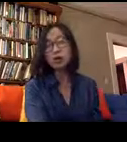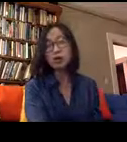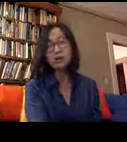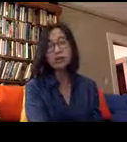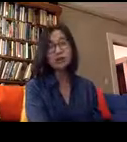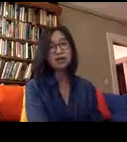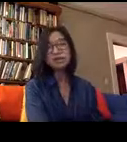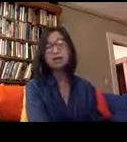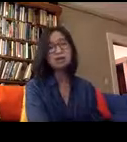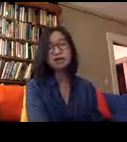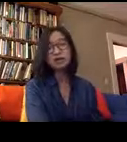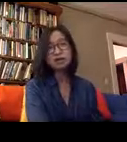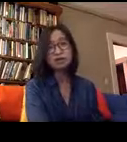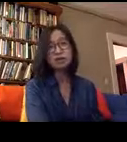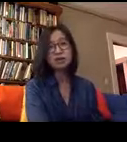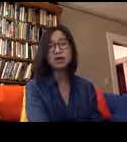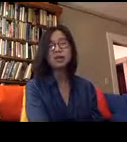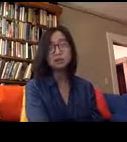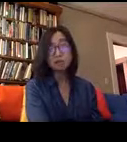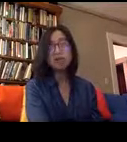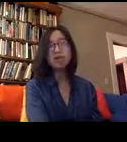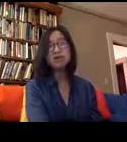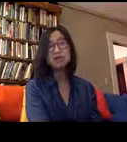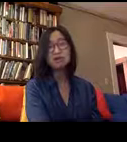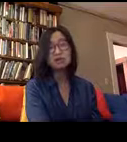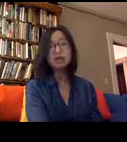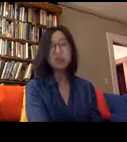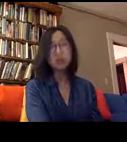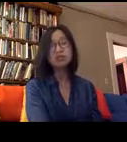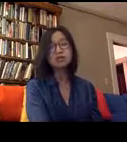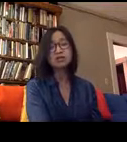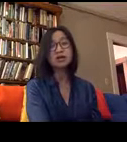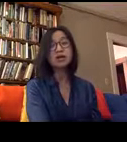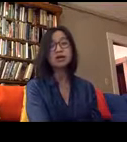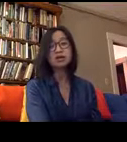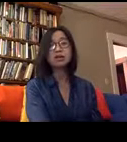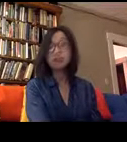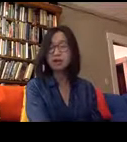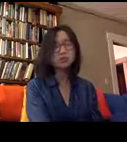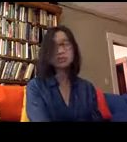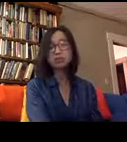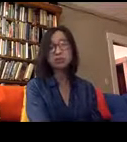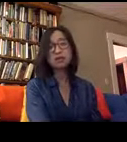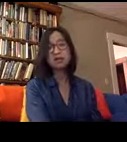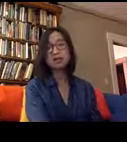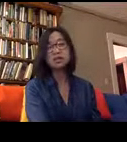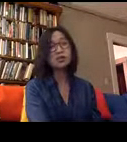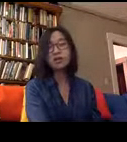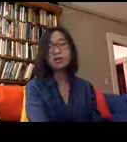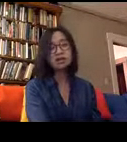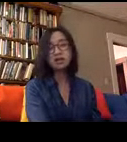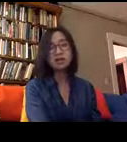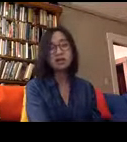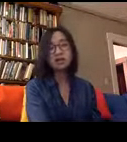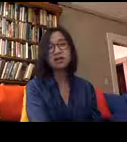own. It's not belong to me, but time, I own it. It belongs to me. No one